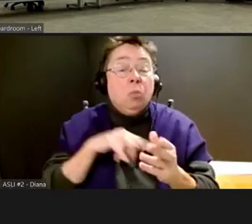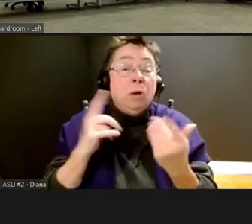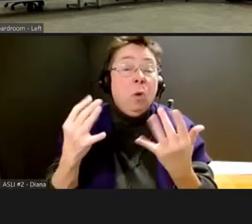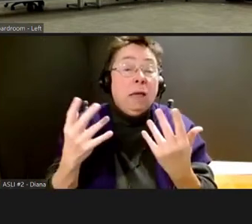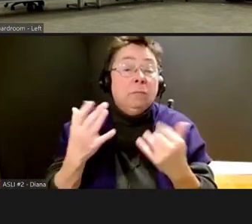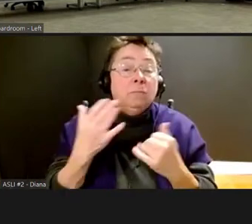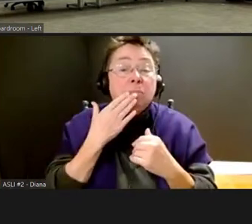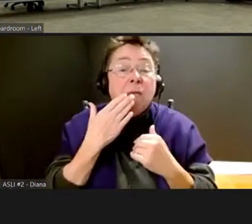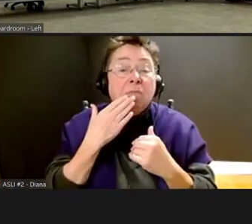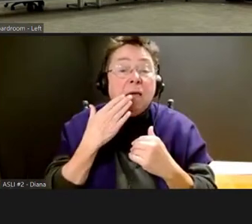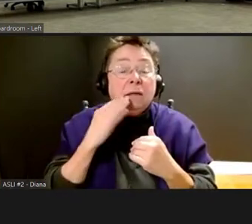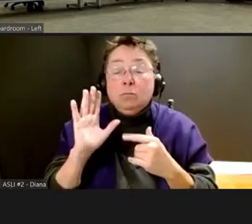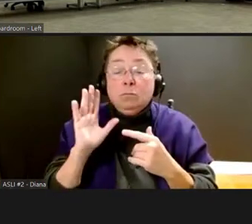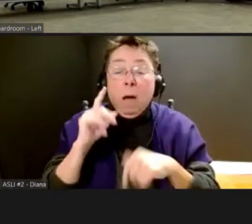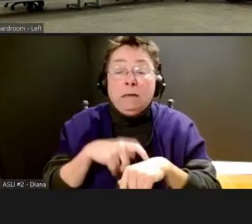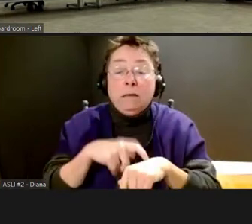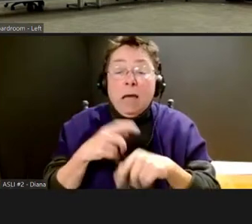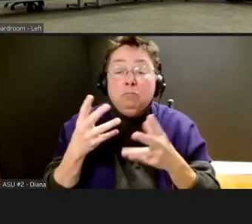you, and I yield my time.